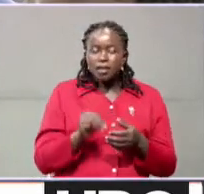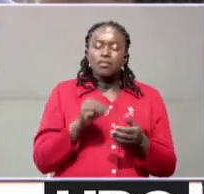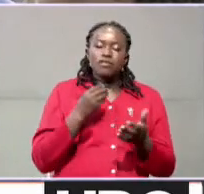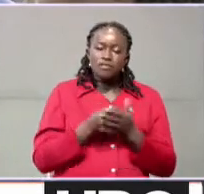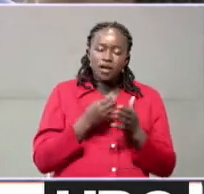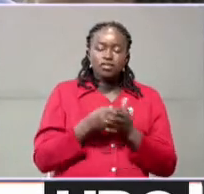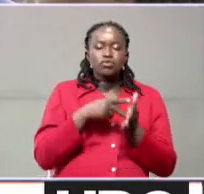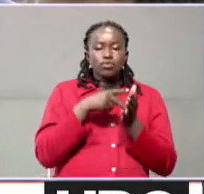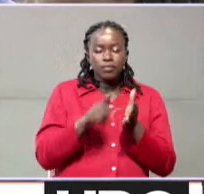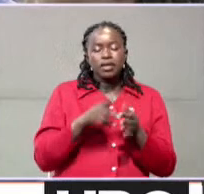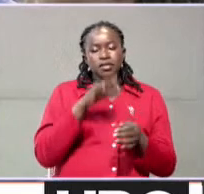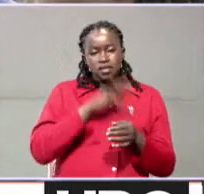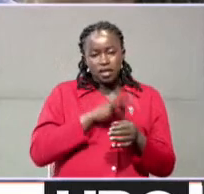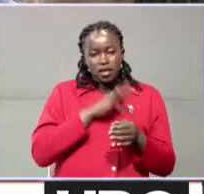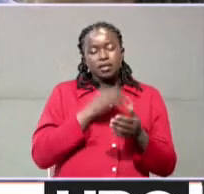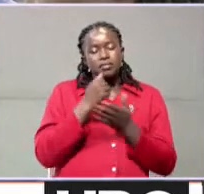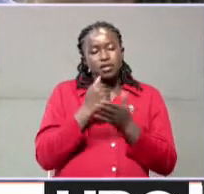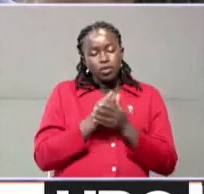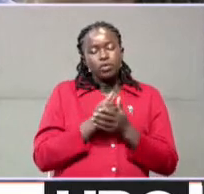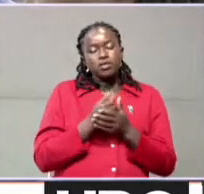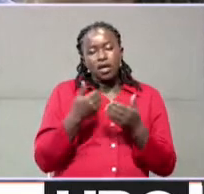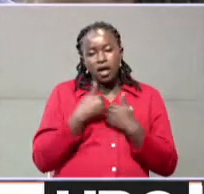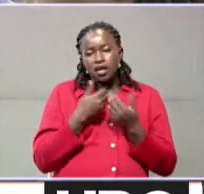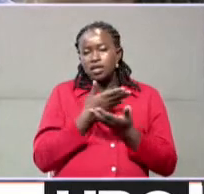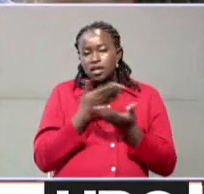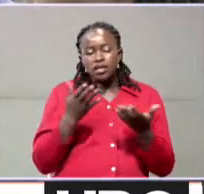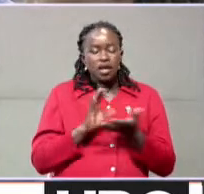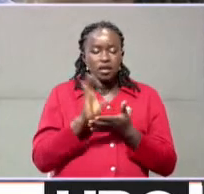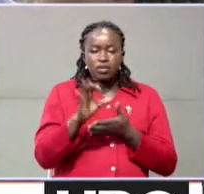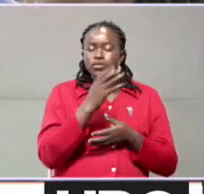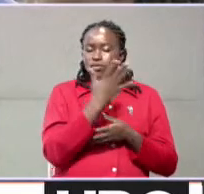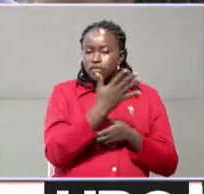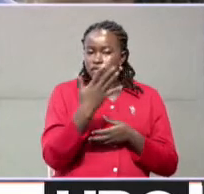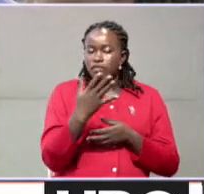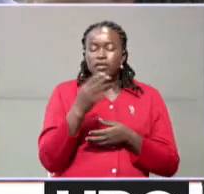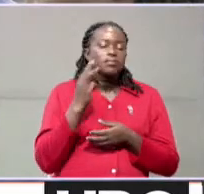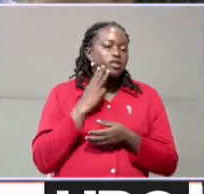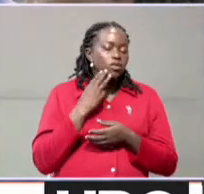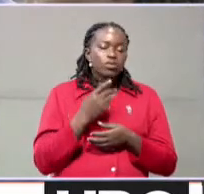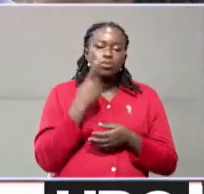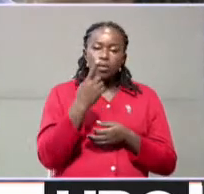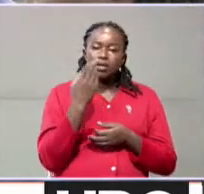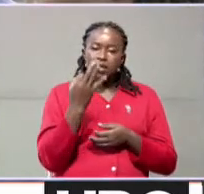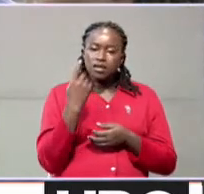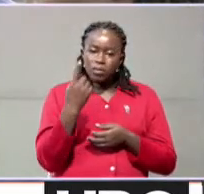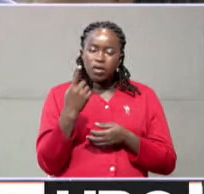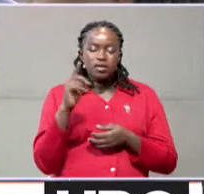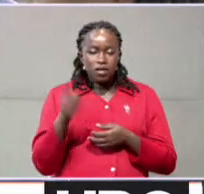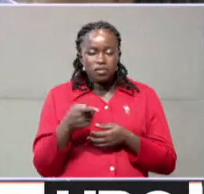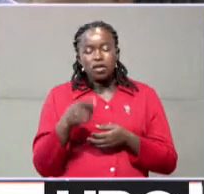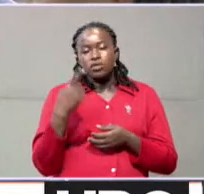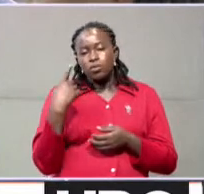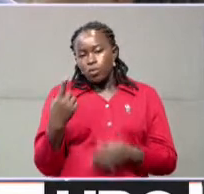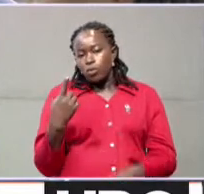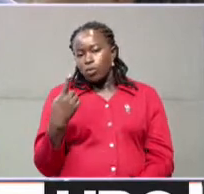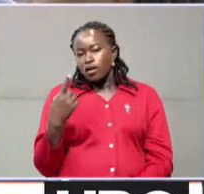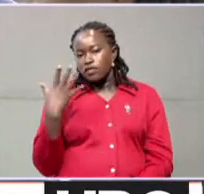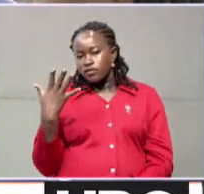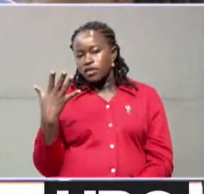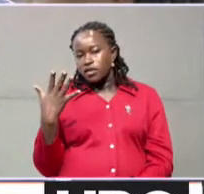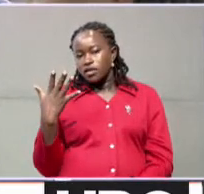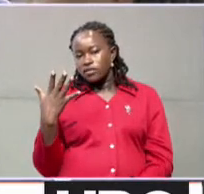of salaries since they had an allocation of 55 million 131 150